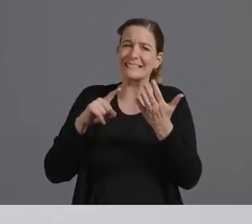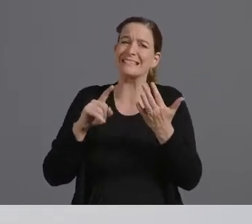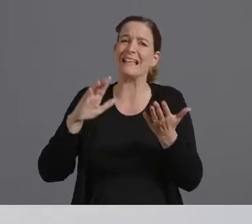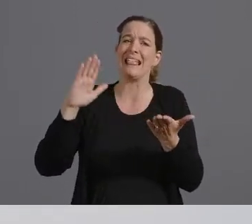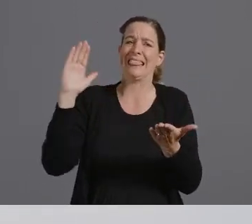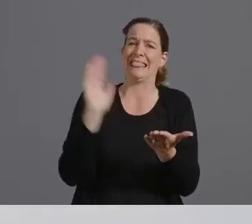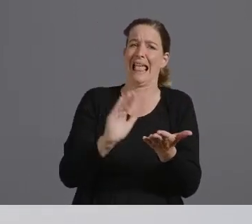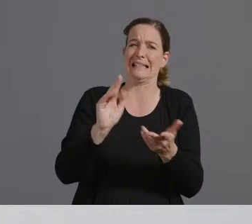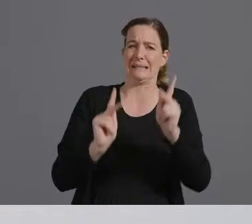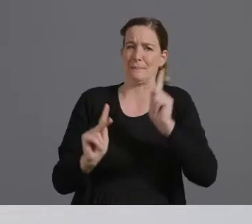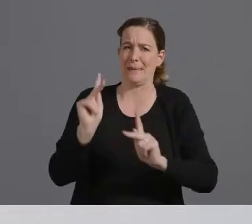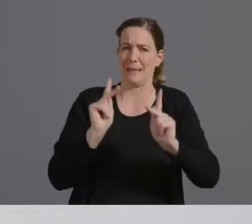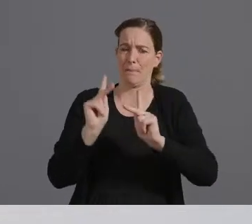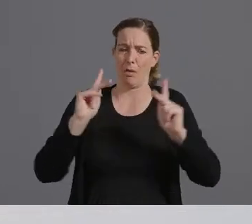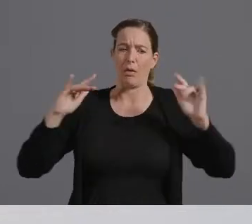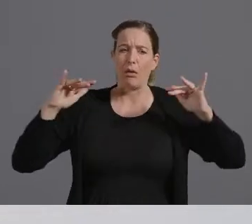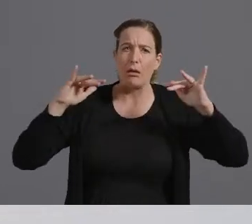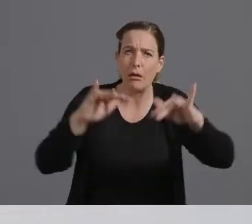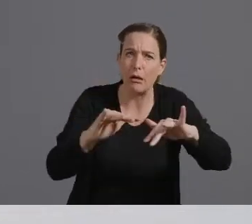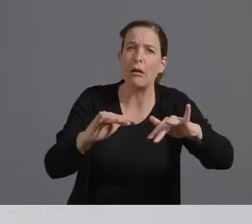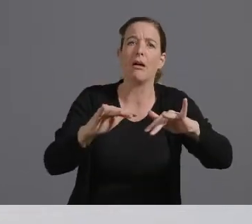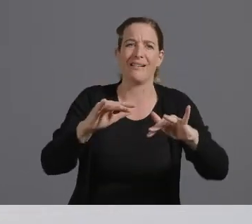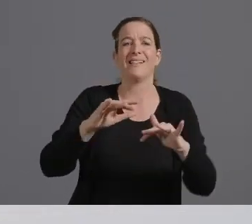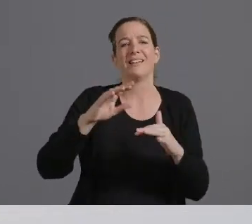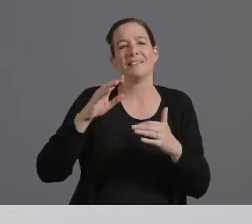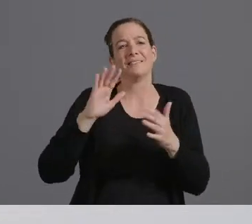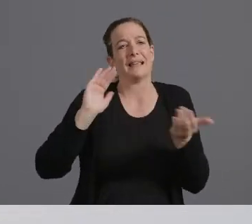the past for those types of activities.